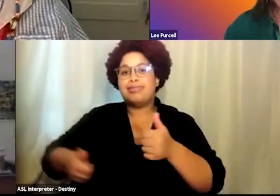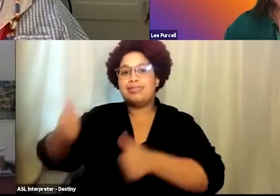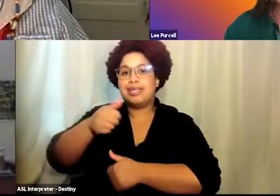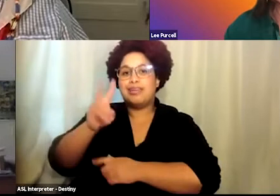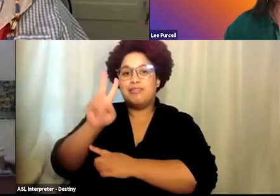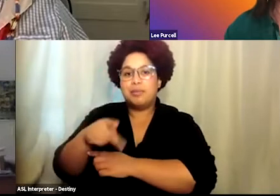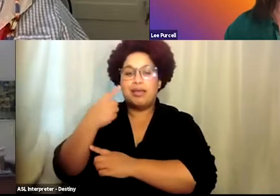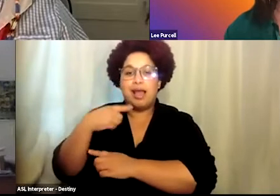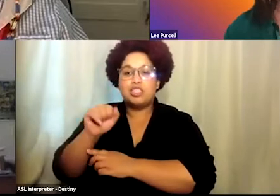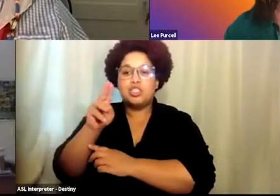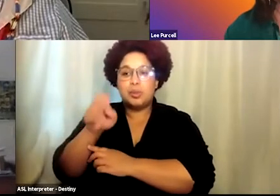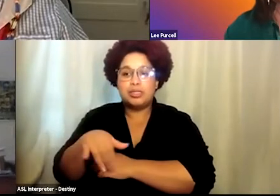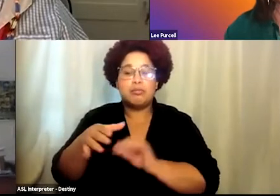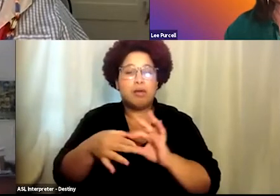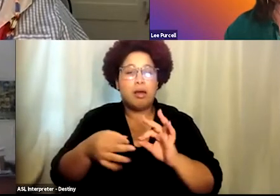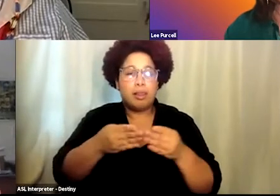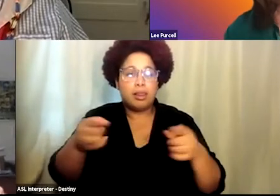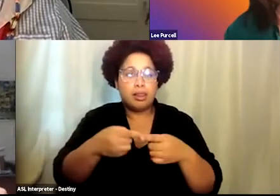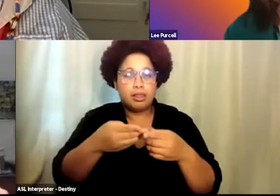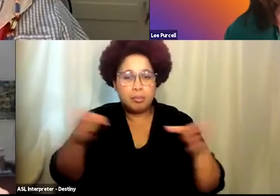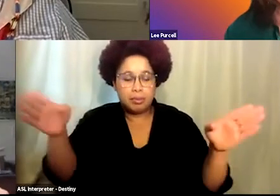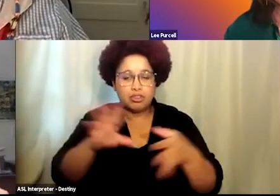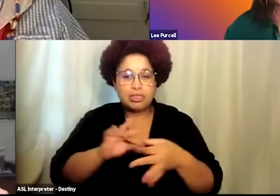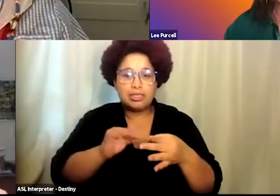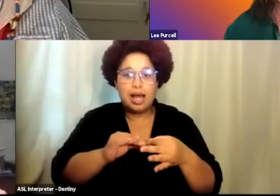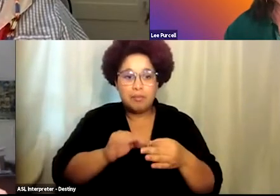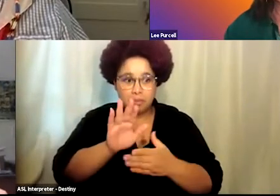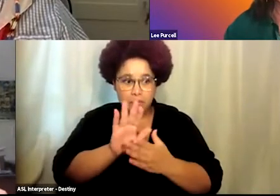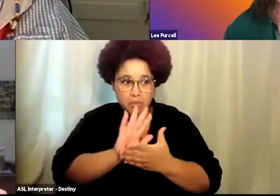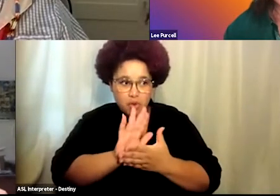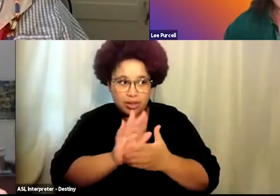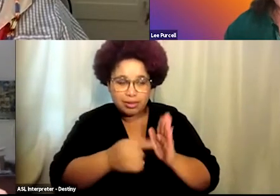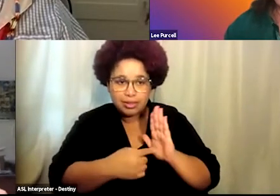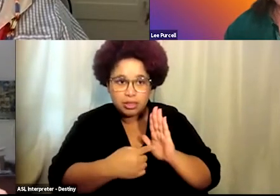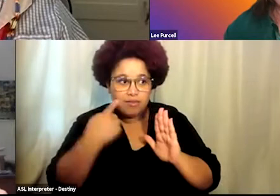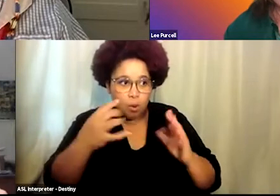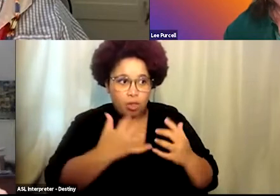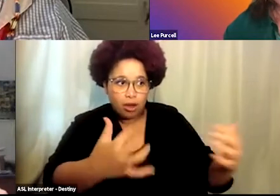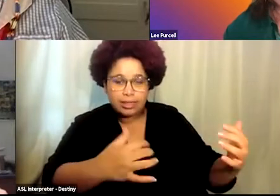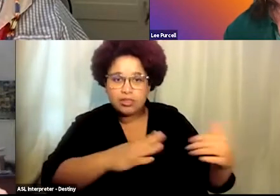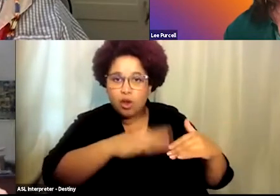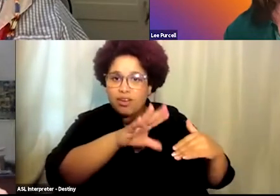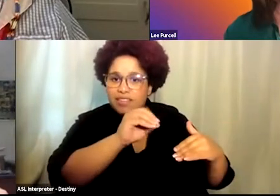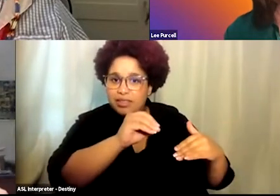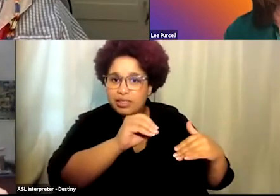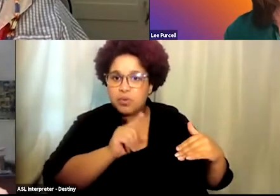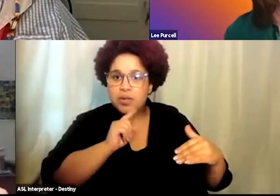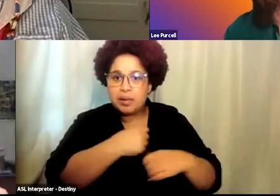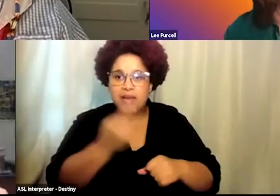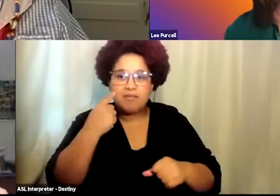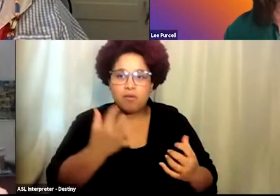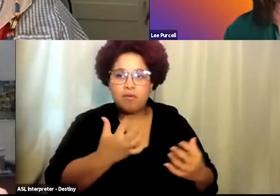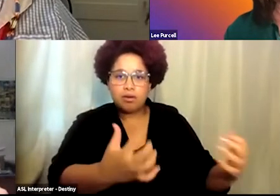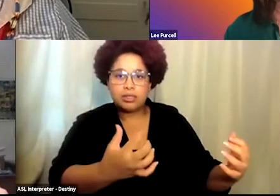has said publicly that movies aimed at the over 50 demographic are, and I quote, made for an